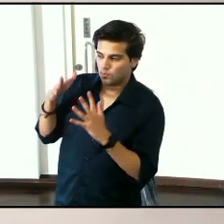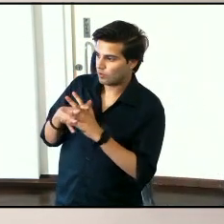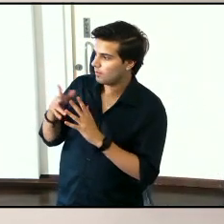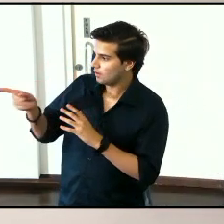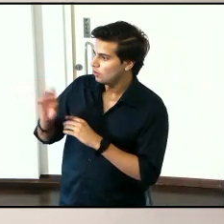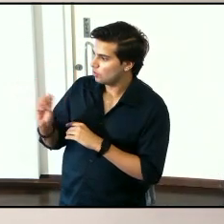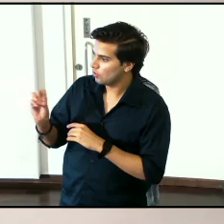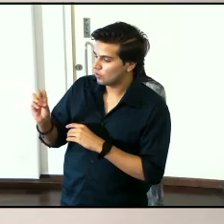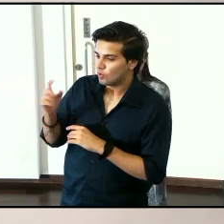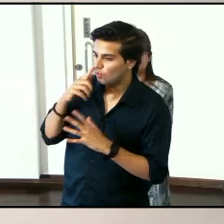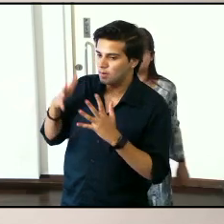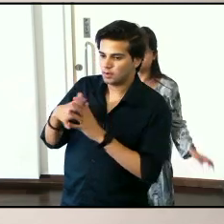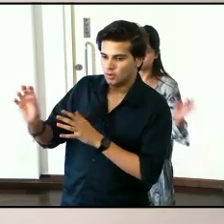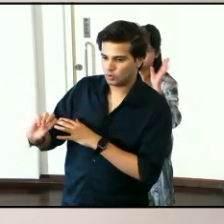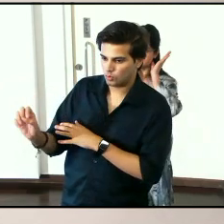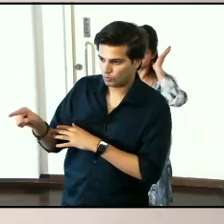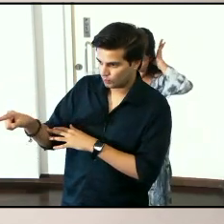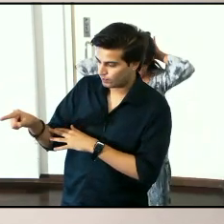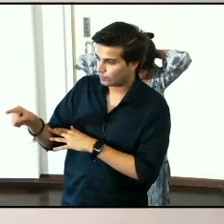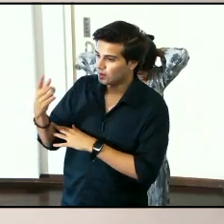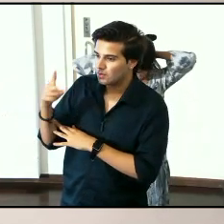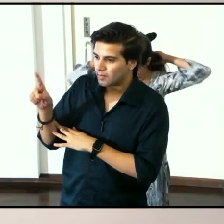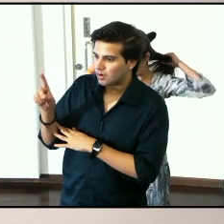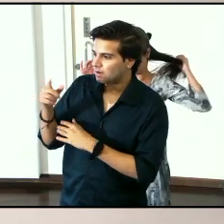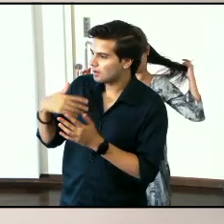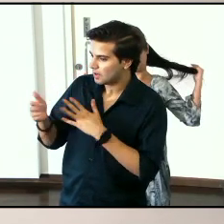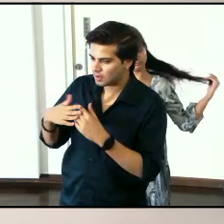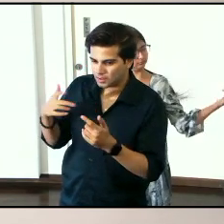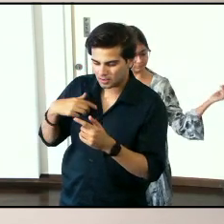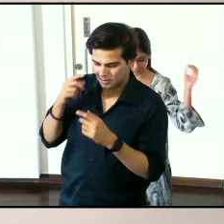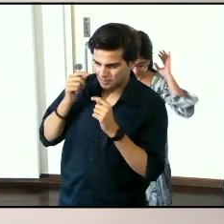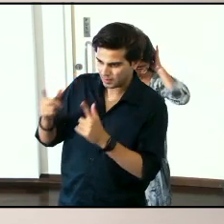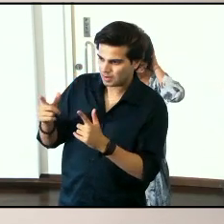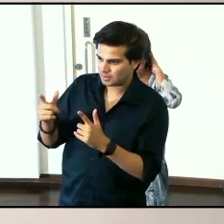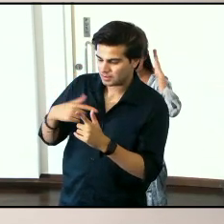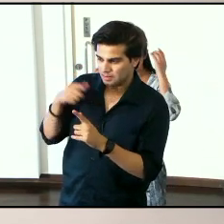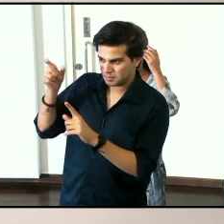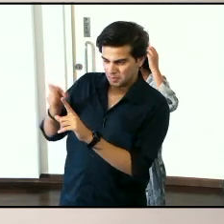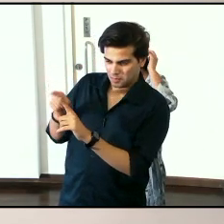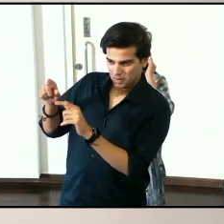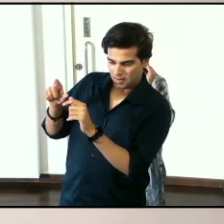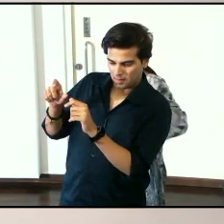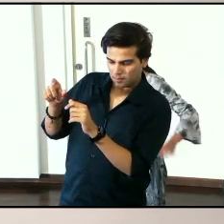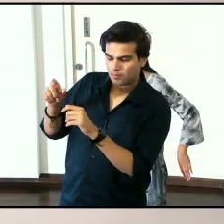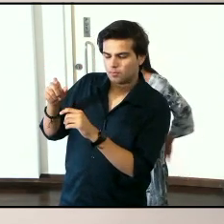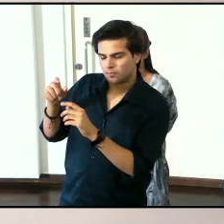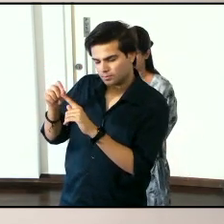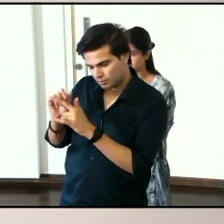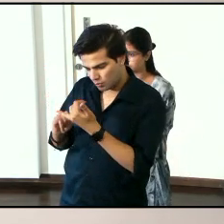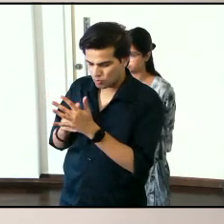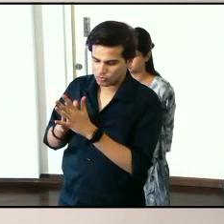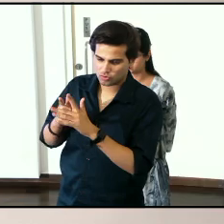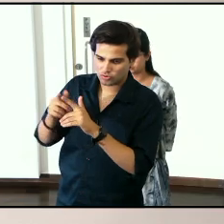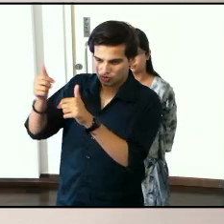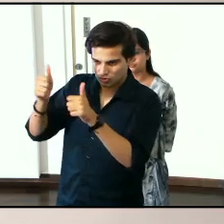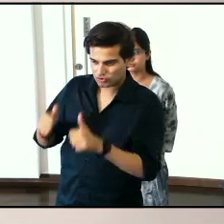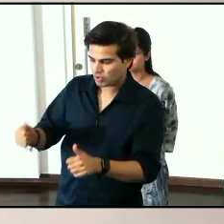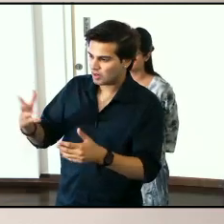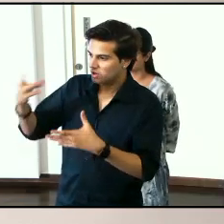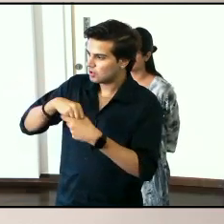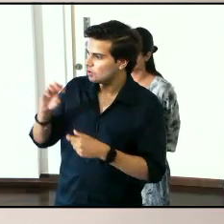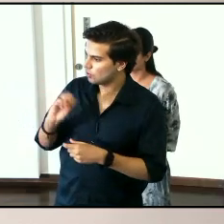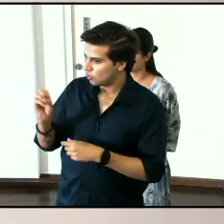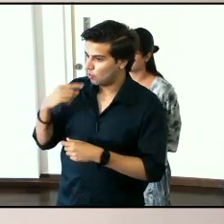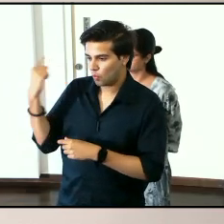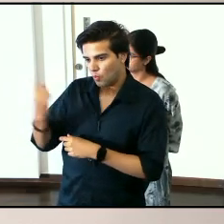time, it's just not there. But however, I was a little surprised that that aspect of posters was not necessarily covered here. And